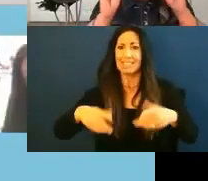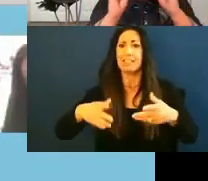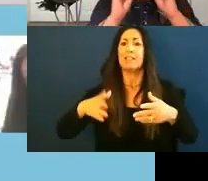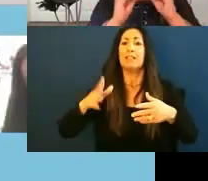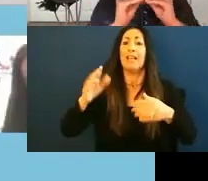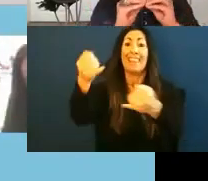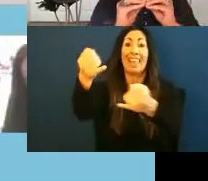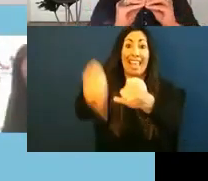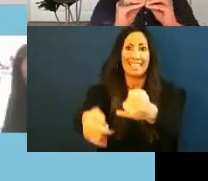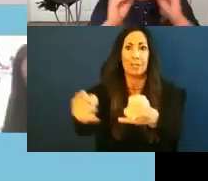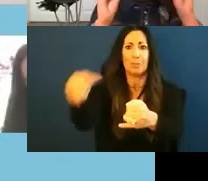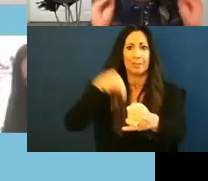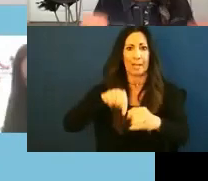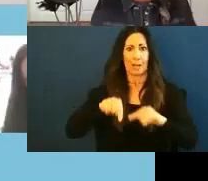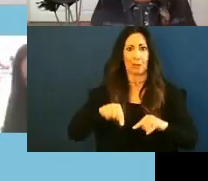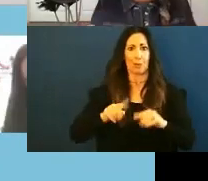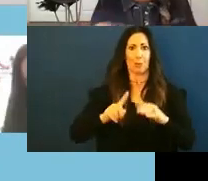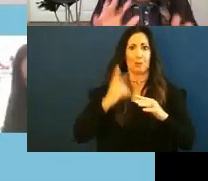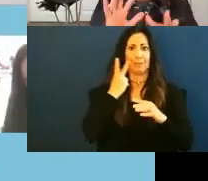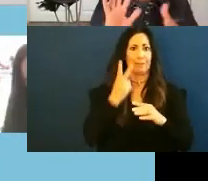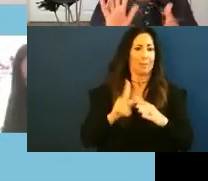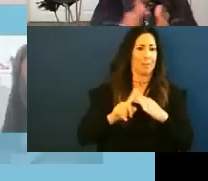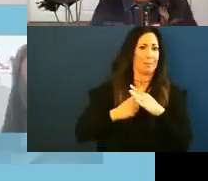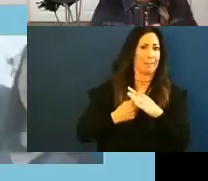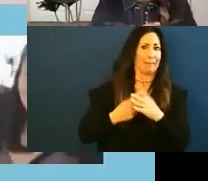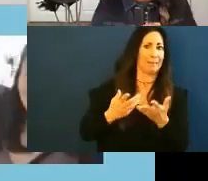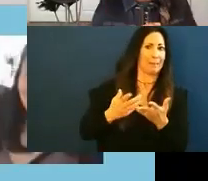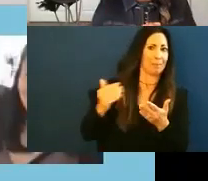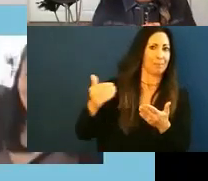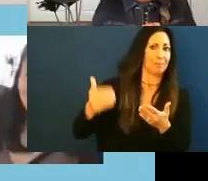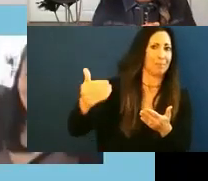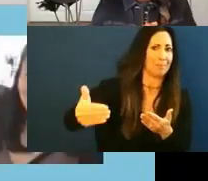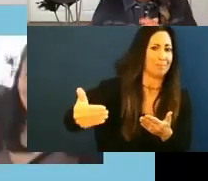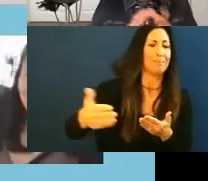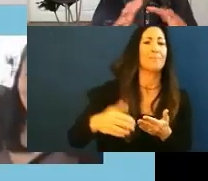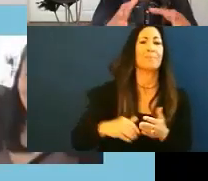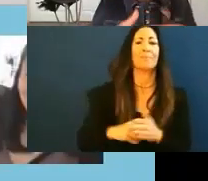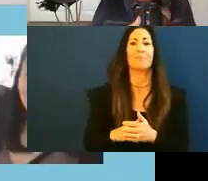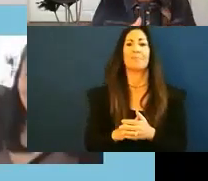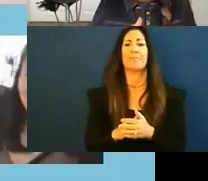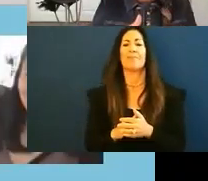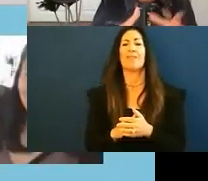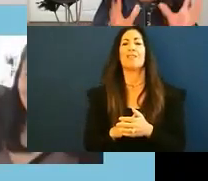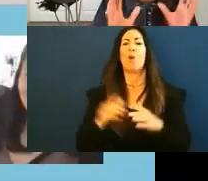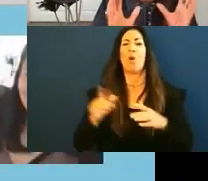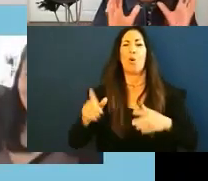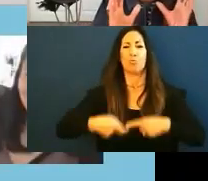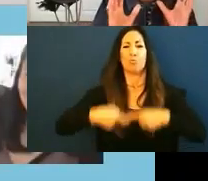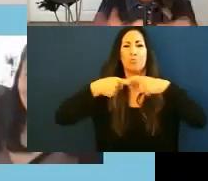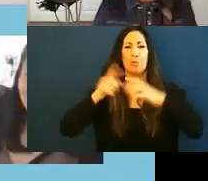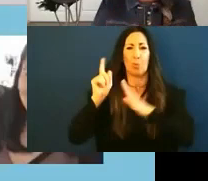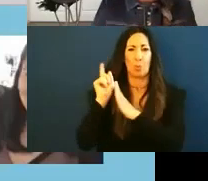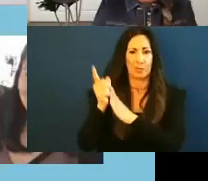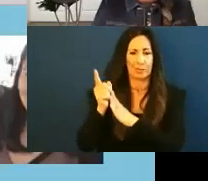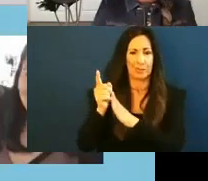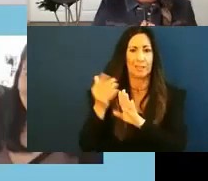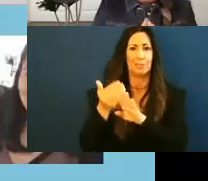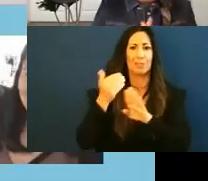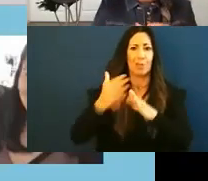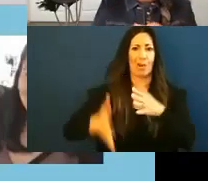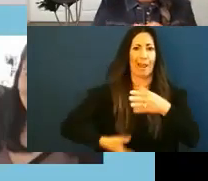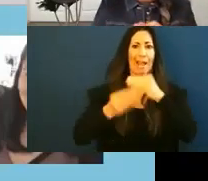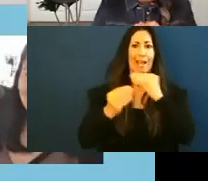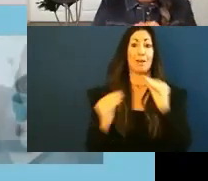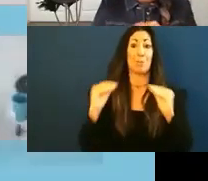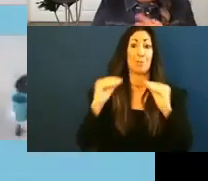beginning with the end in mind. And I just want to stop for a second right here before I add any more information to